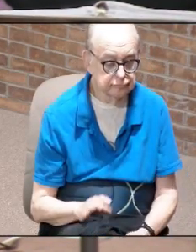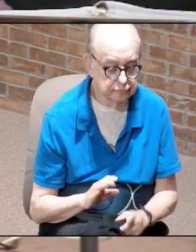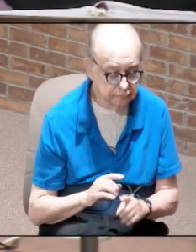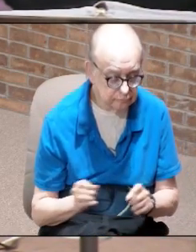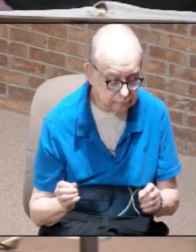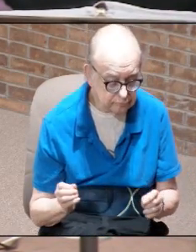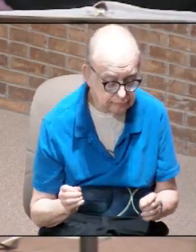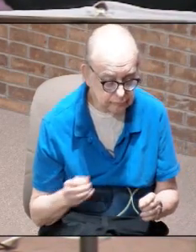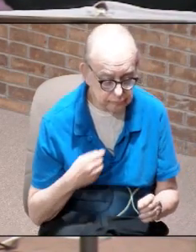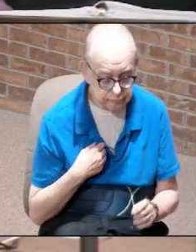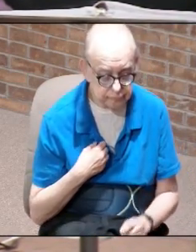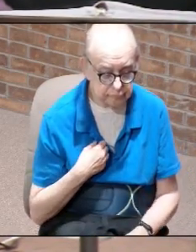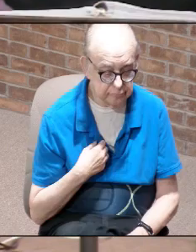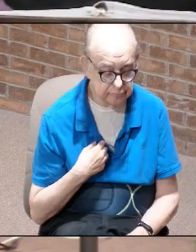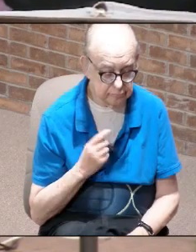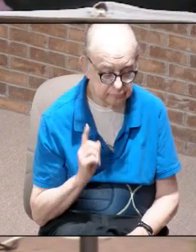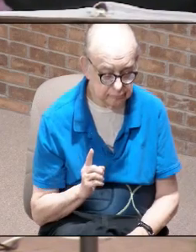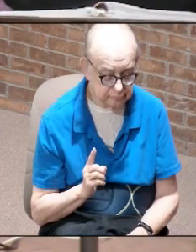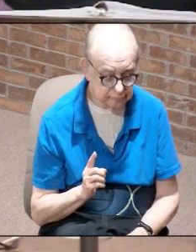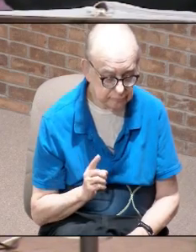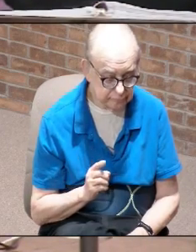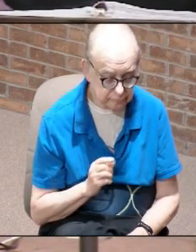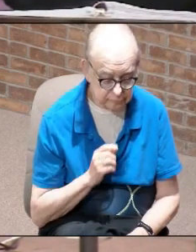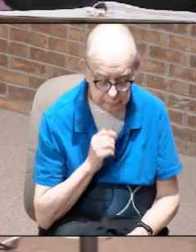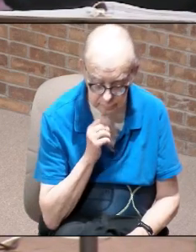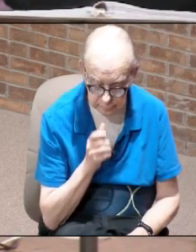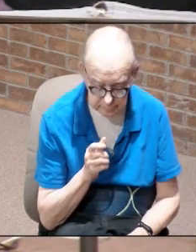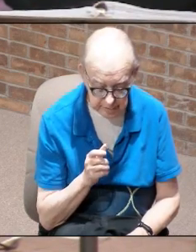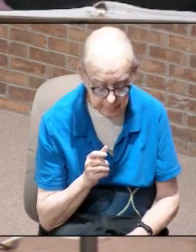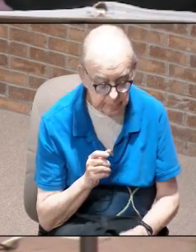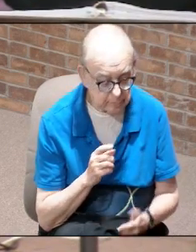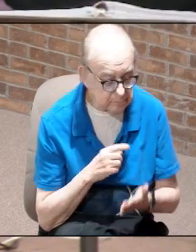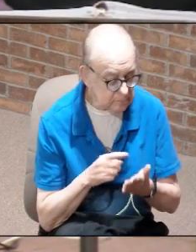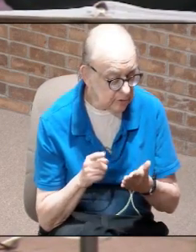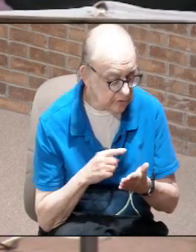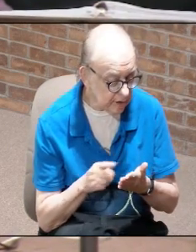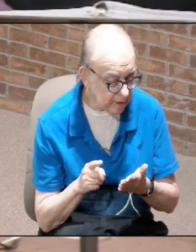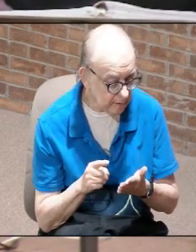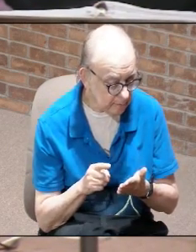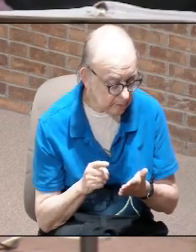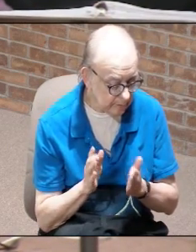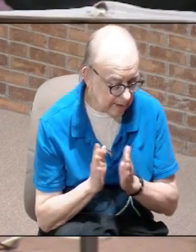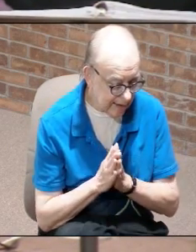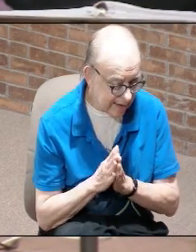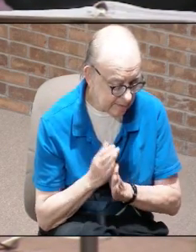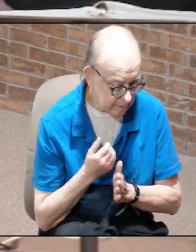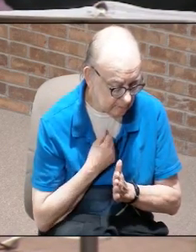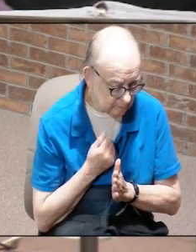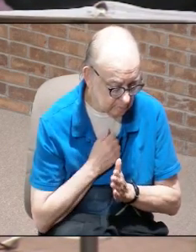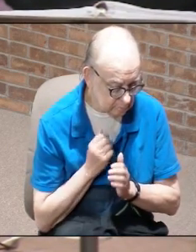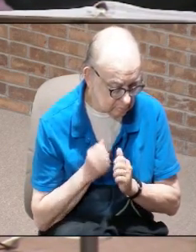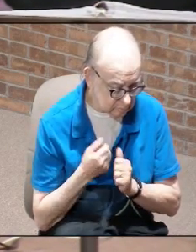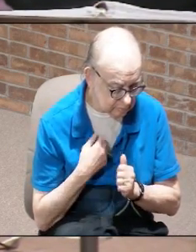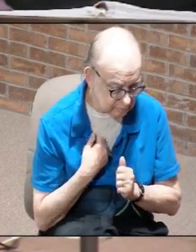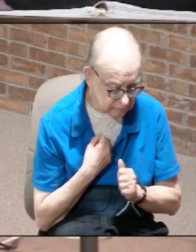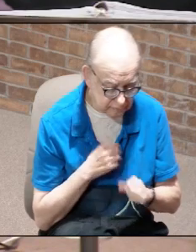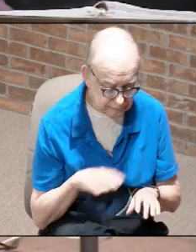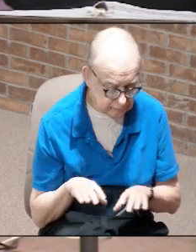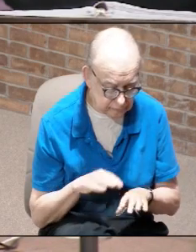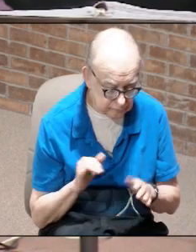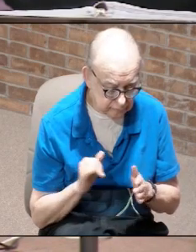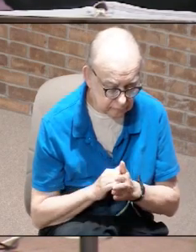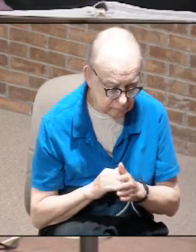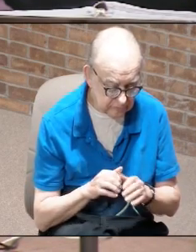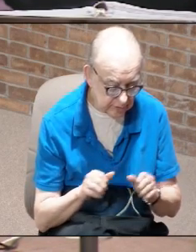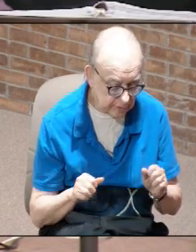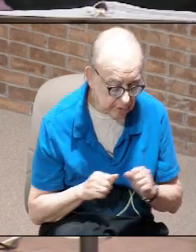And so I'm the one that has to take a personal inventory and ask myself, how am I doing in this